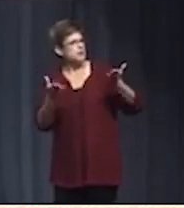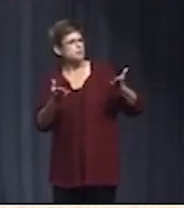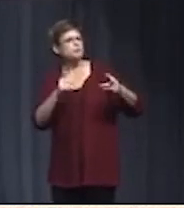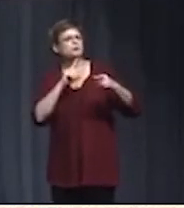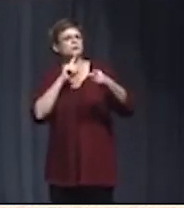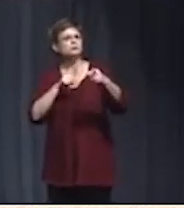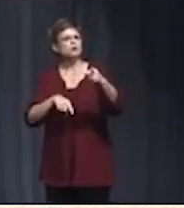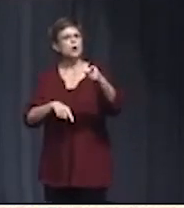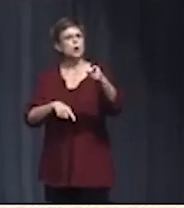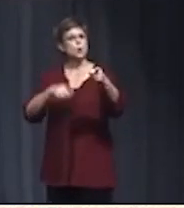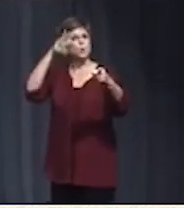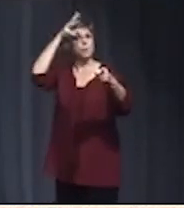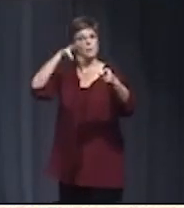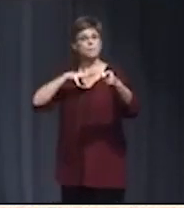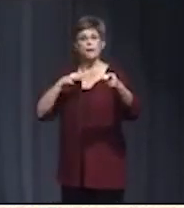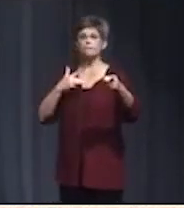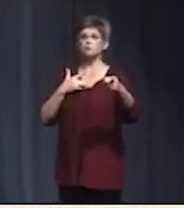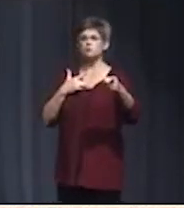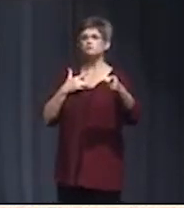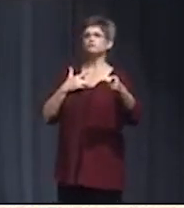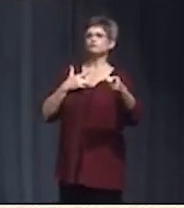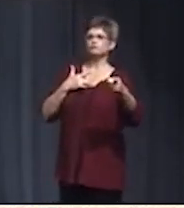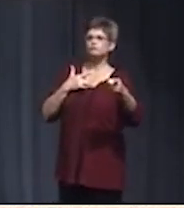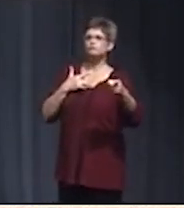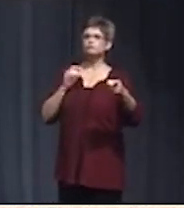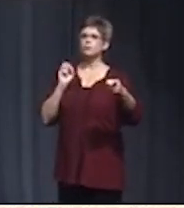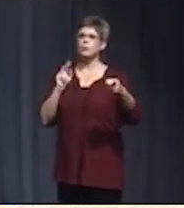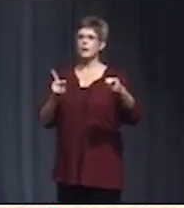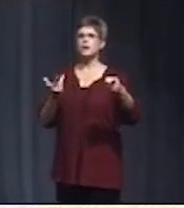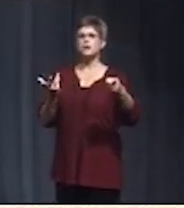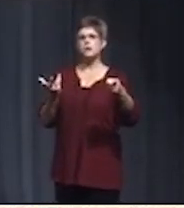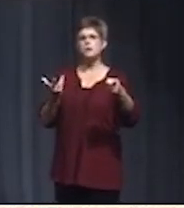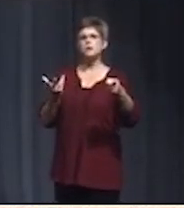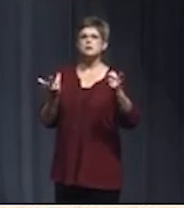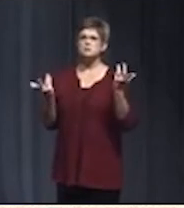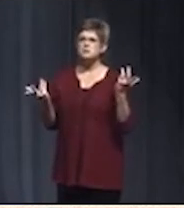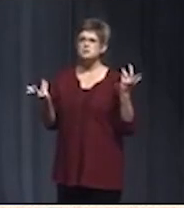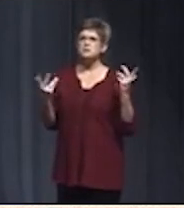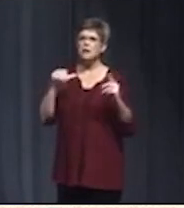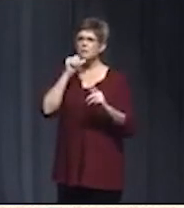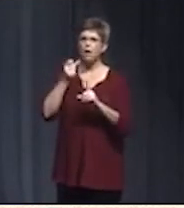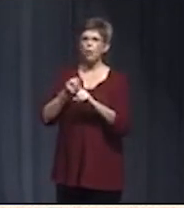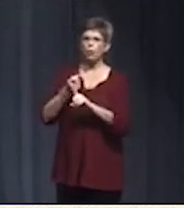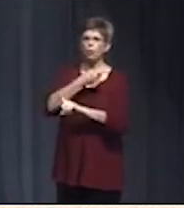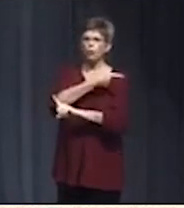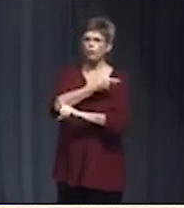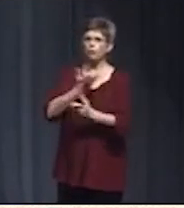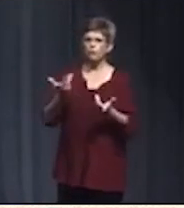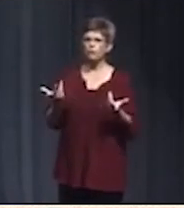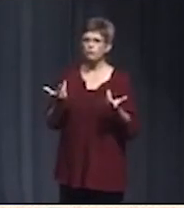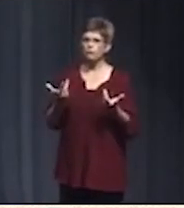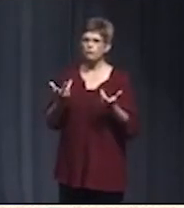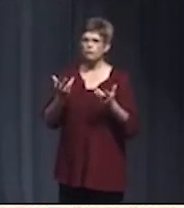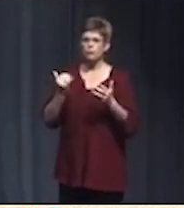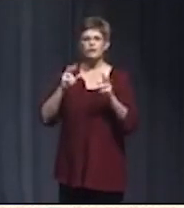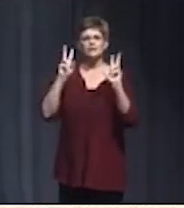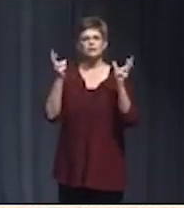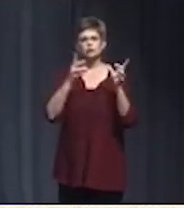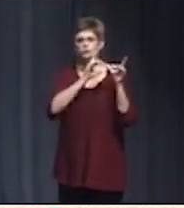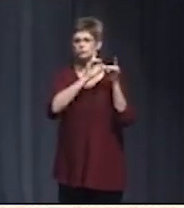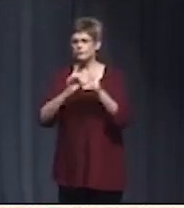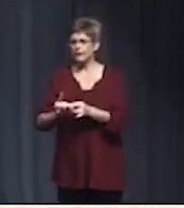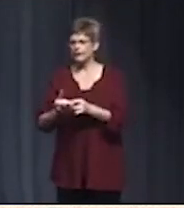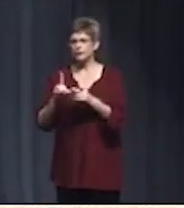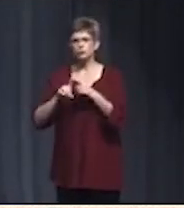him affirmation that he isn't completely off the planet when it comes to dealing with issues related to the child.